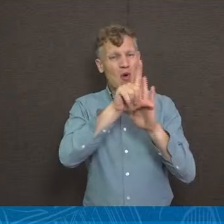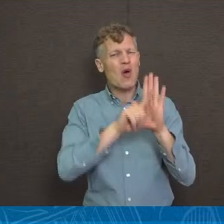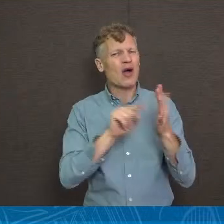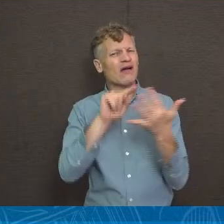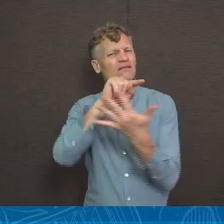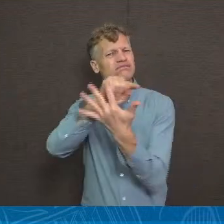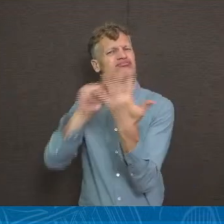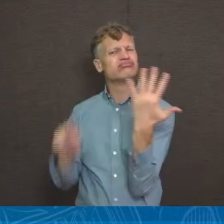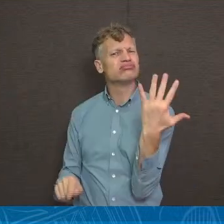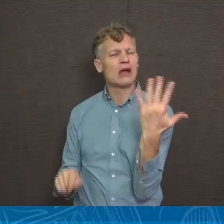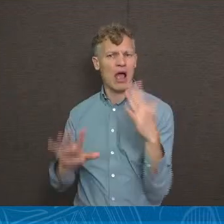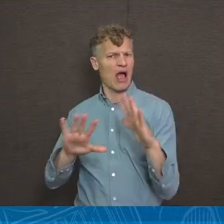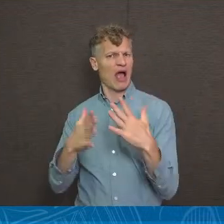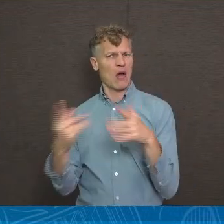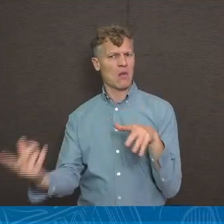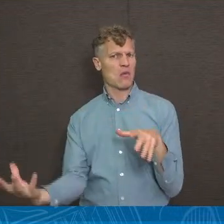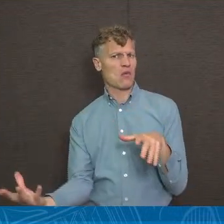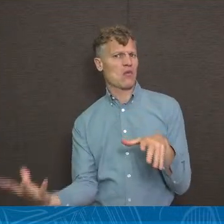So